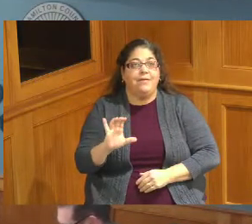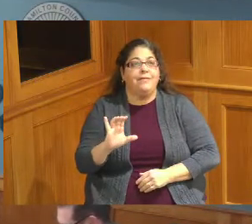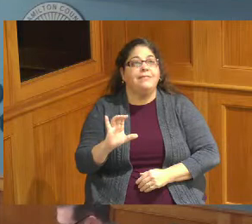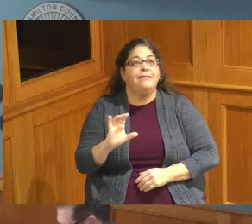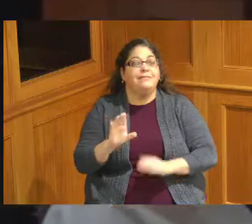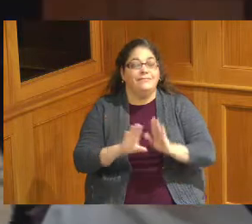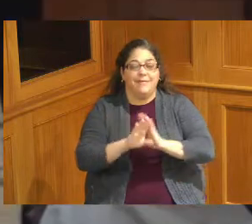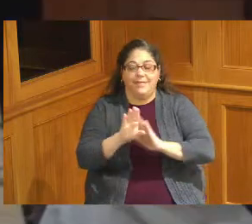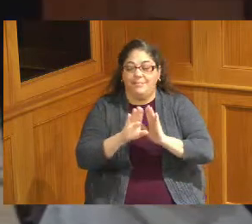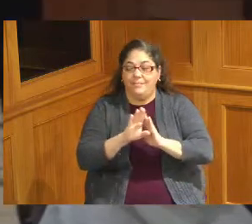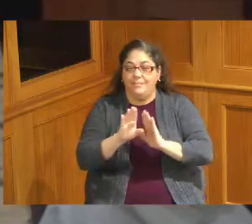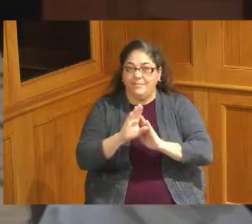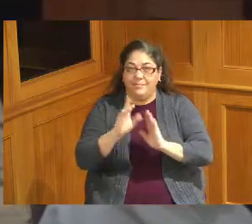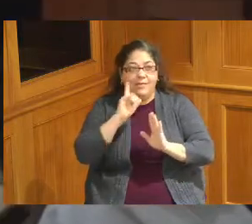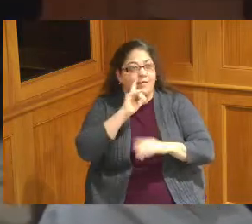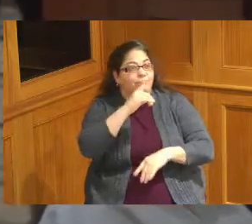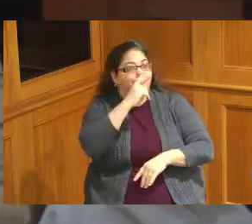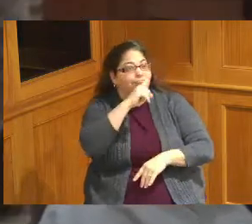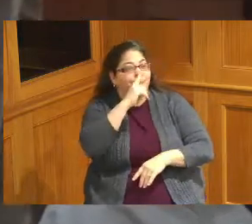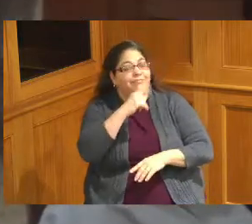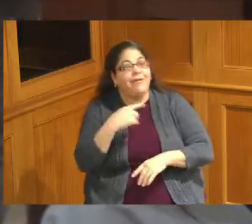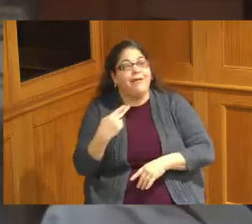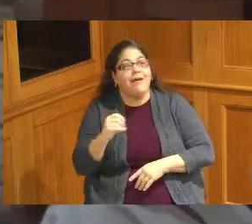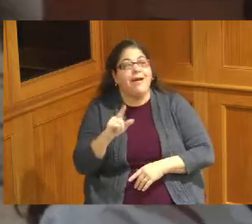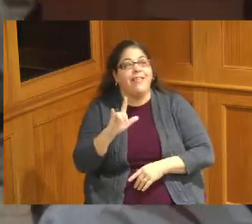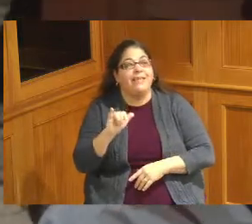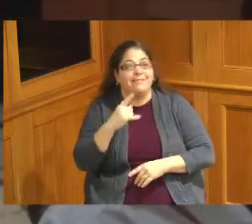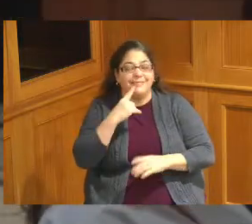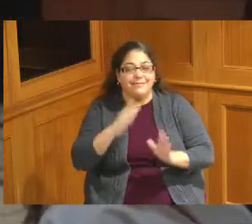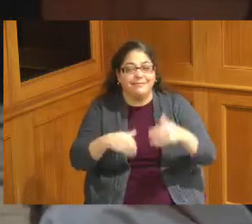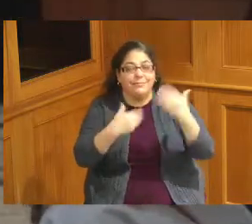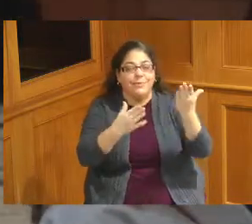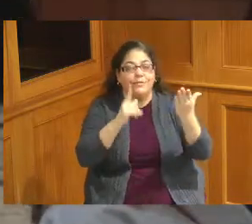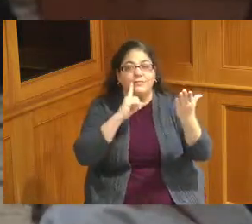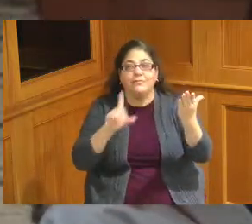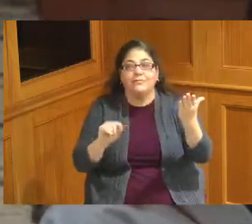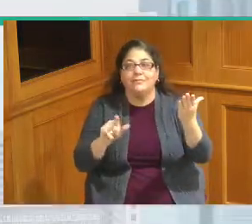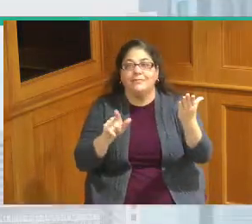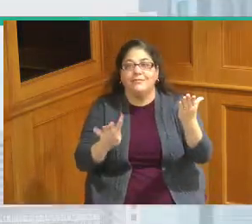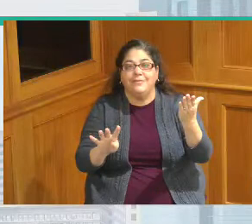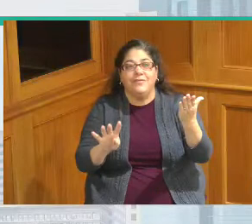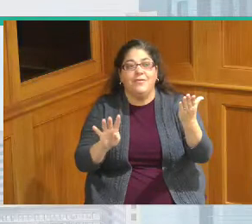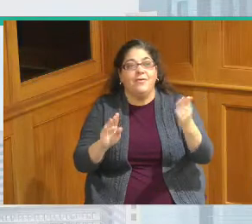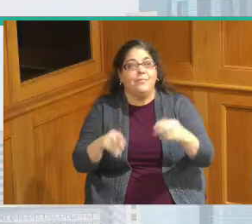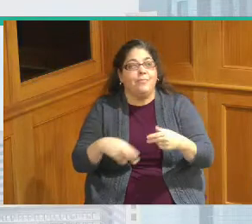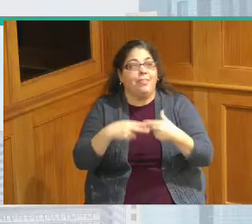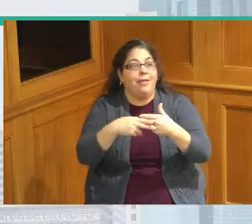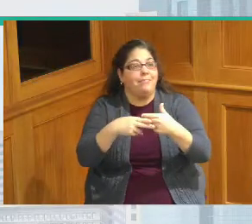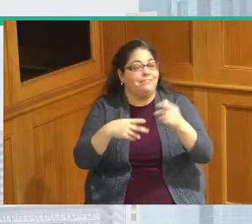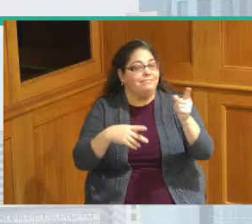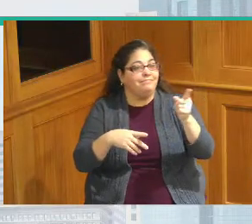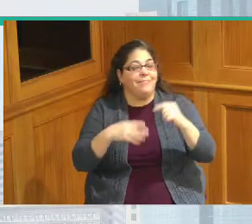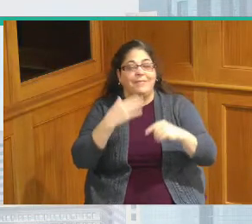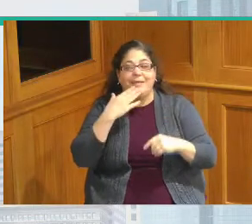the proposed economic development budget for 2024. Pull it up. Thank you.